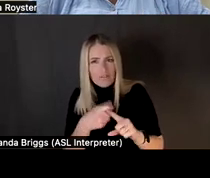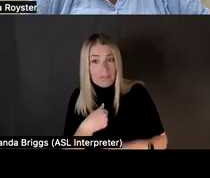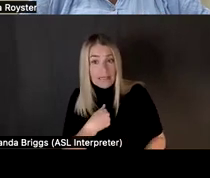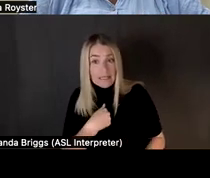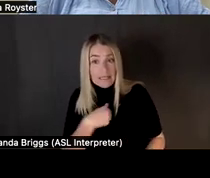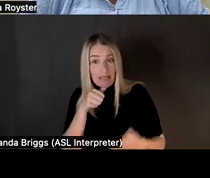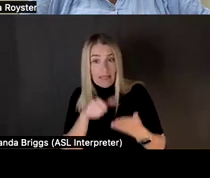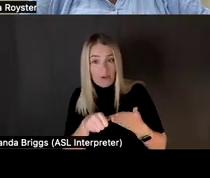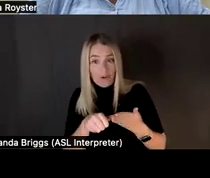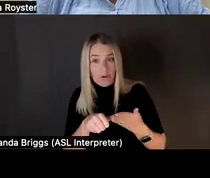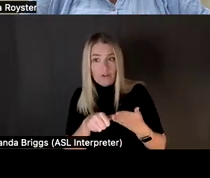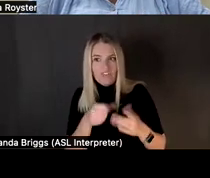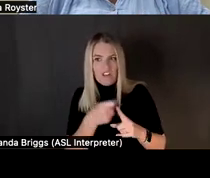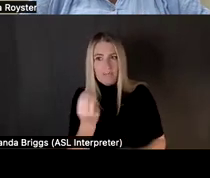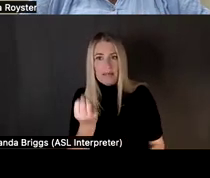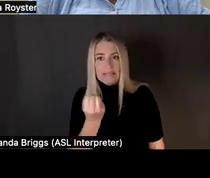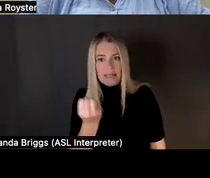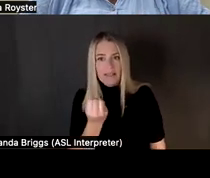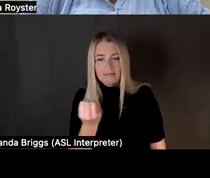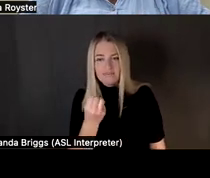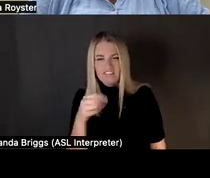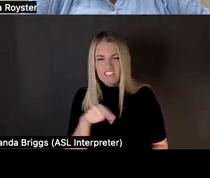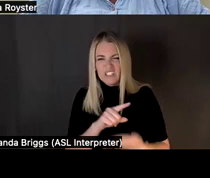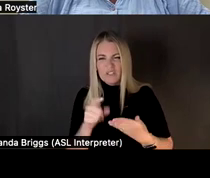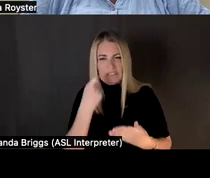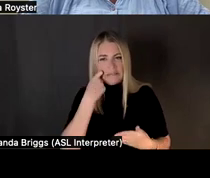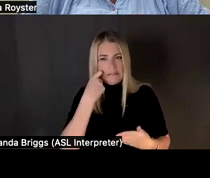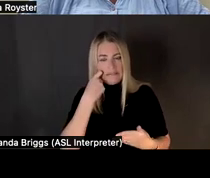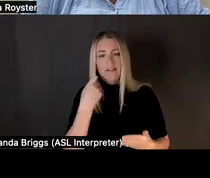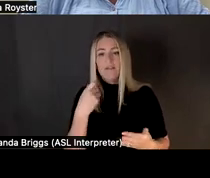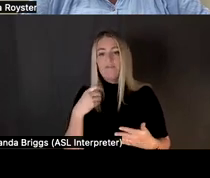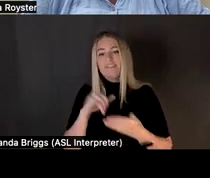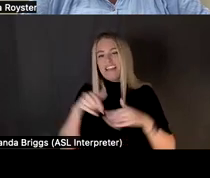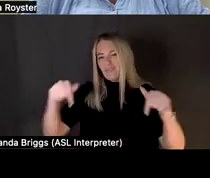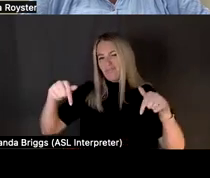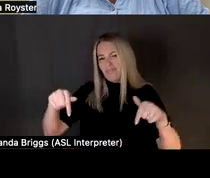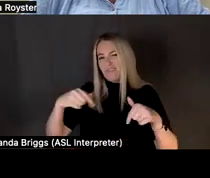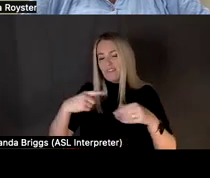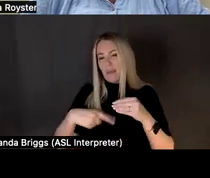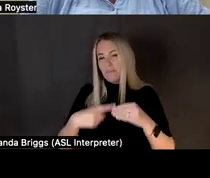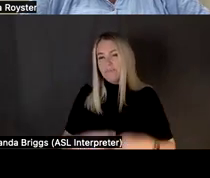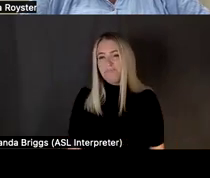dated from Monday of this week. And that's what this is in reference to.